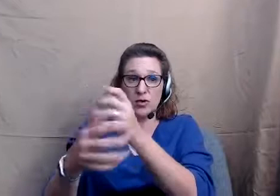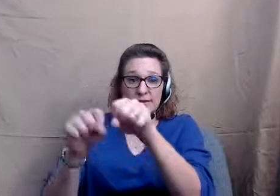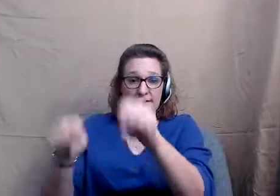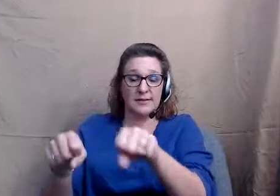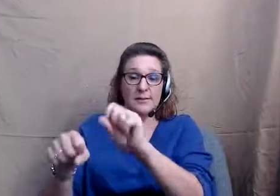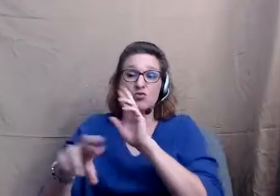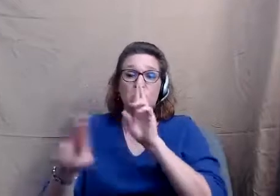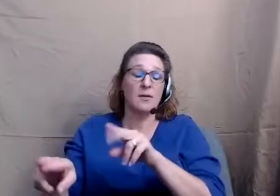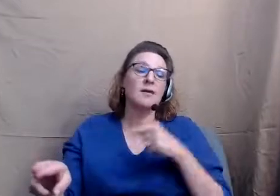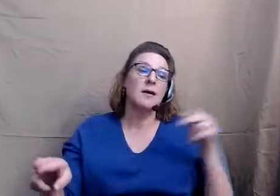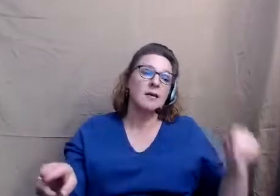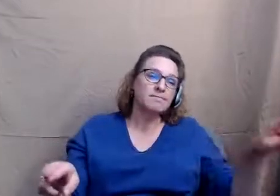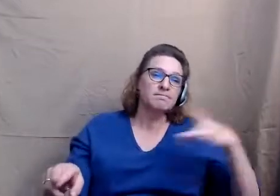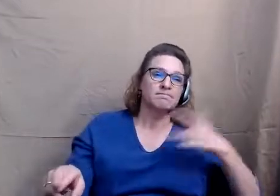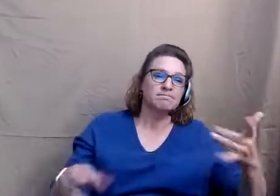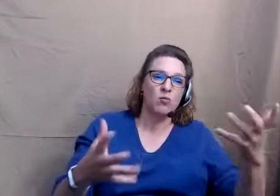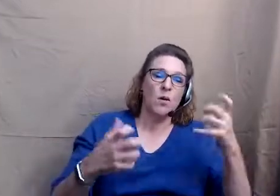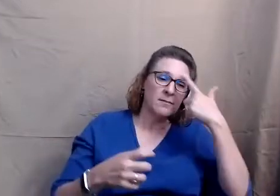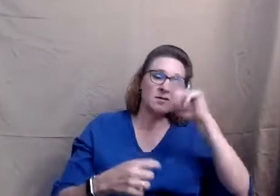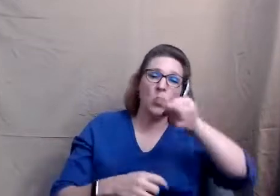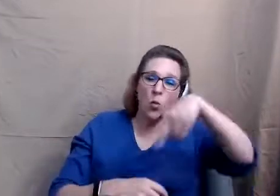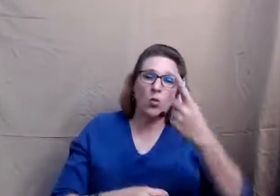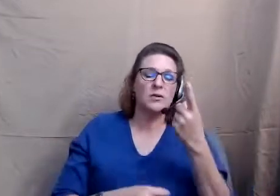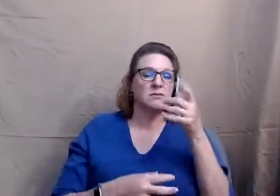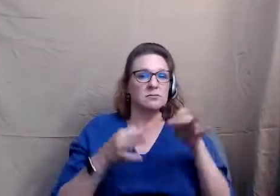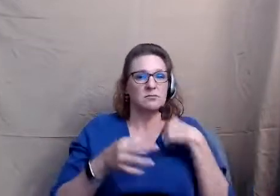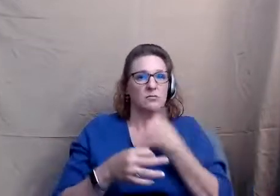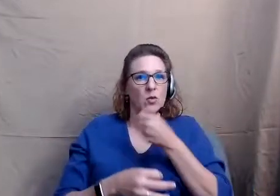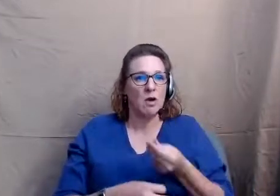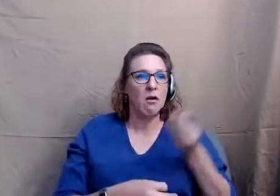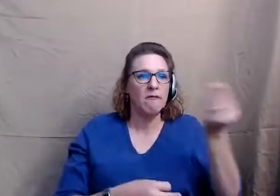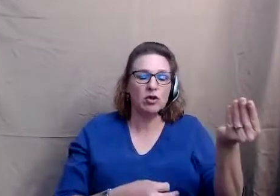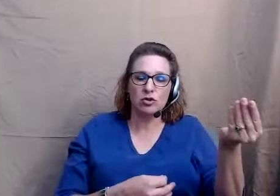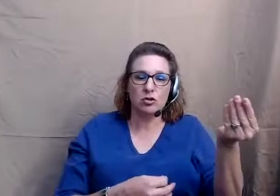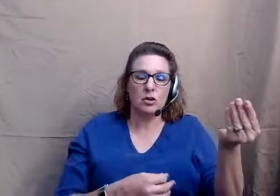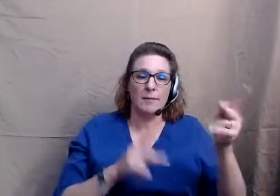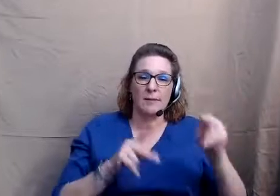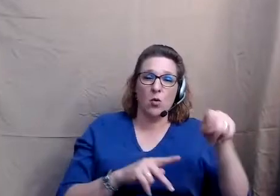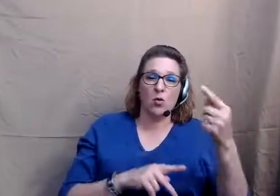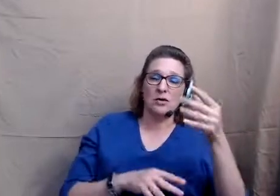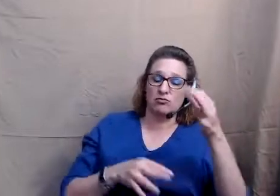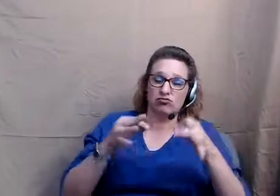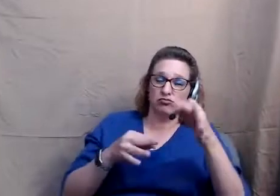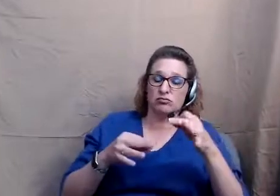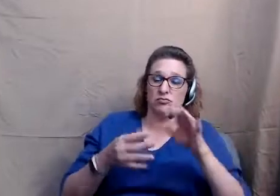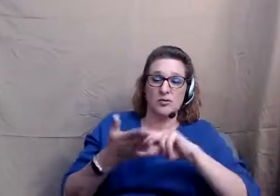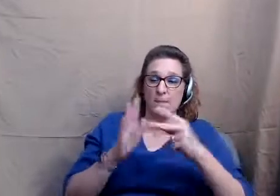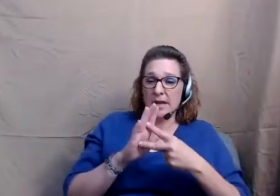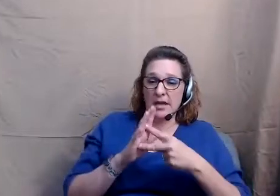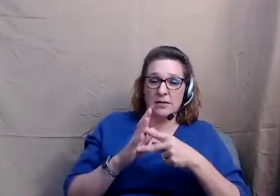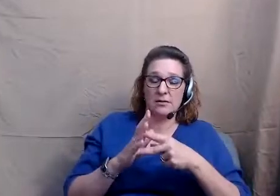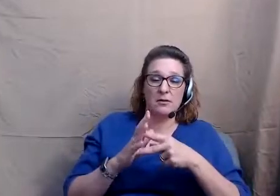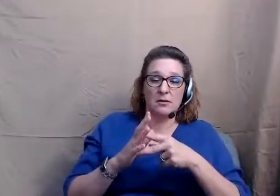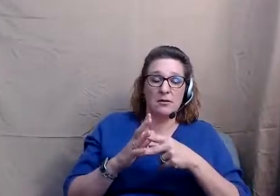people are going to want it because it's the only justice we offer people. People only understand justice to mean retributive punishment through the